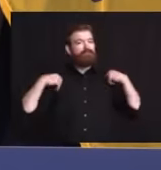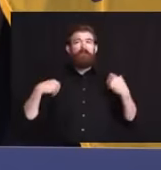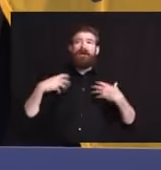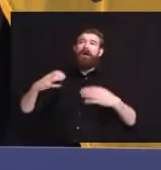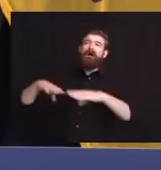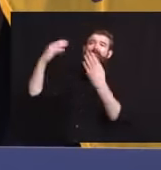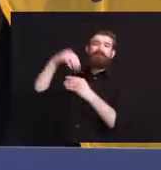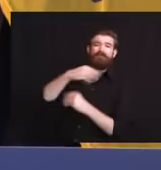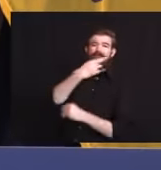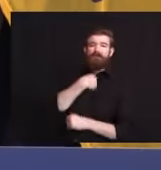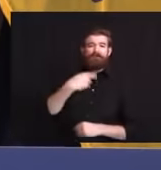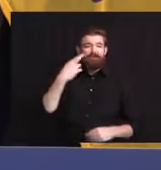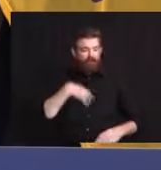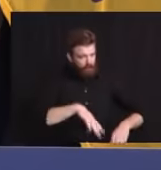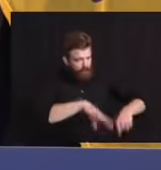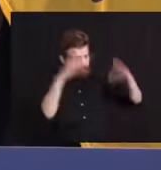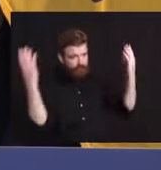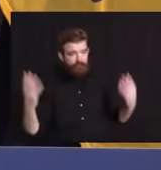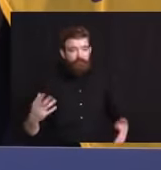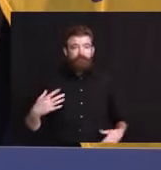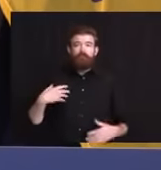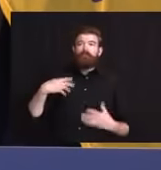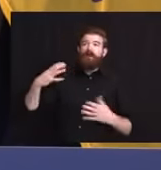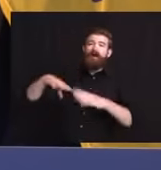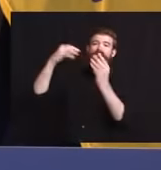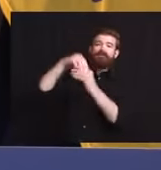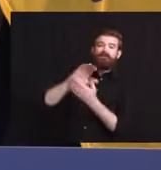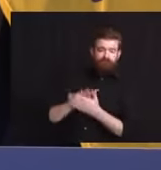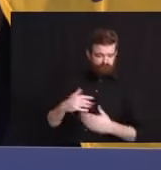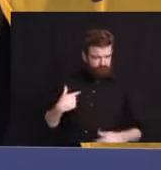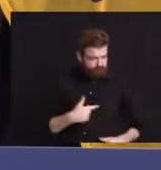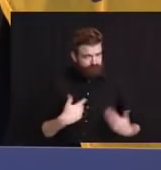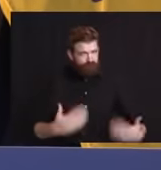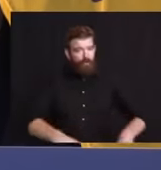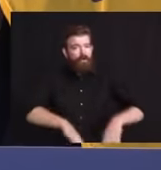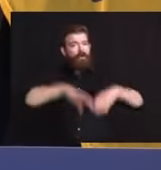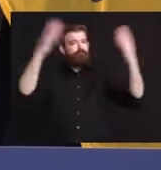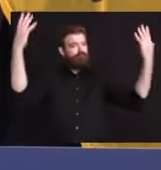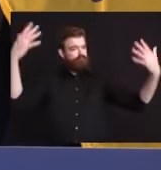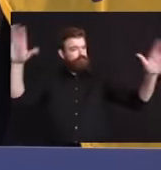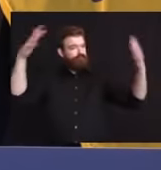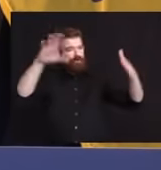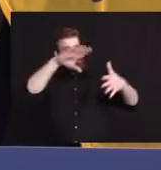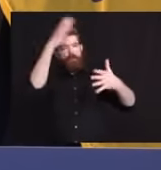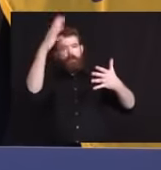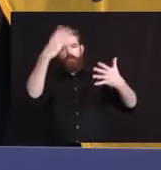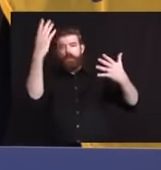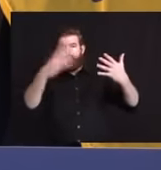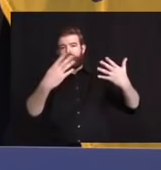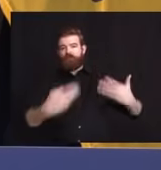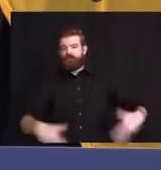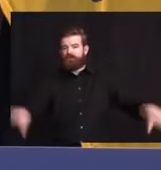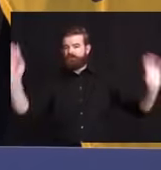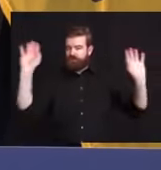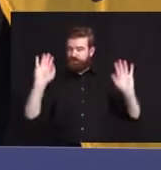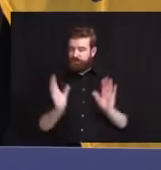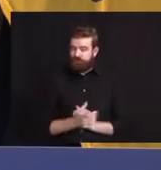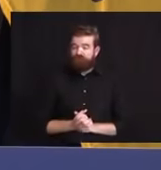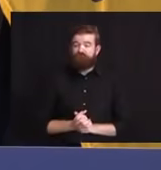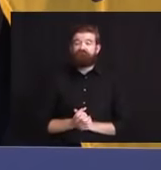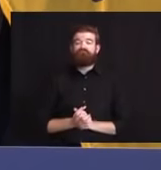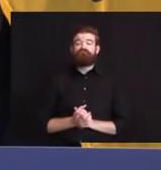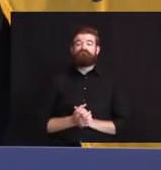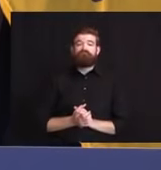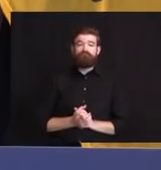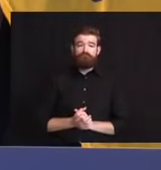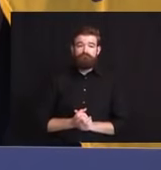back to school, have our kids enjoy that, at least in a hybrid format, what it feels to be back in person